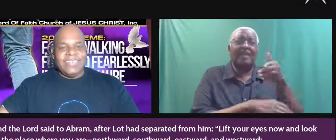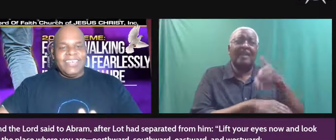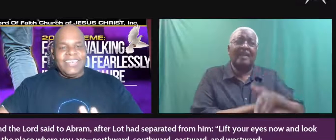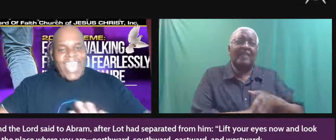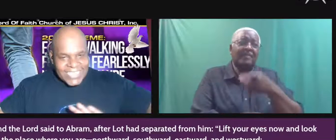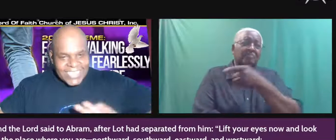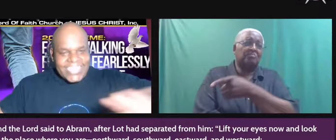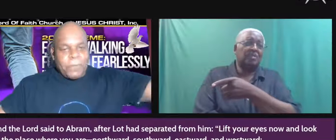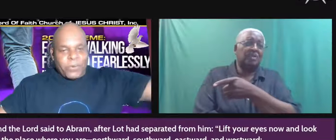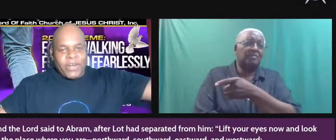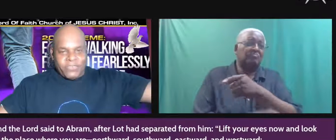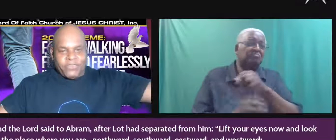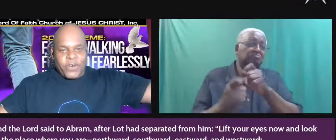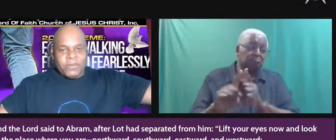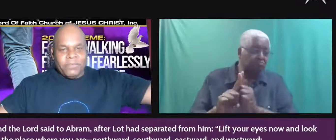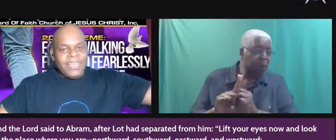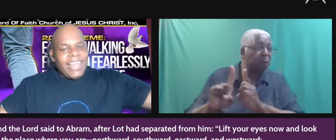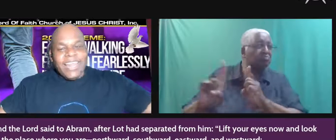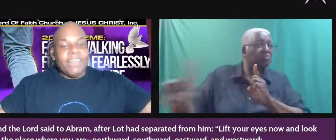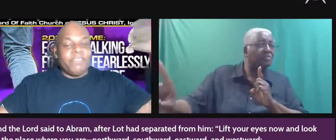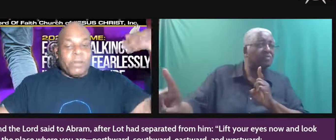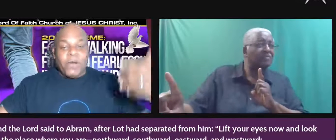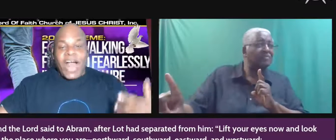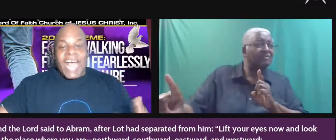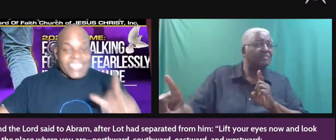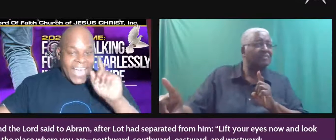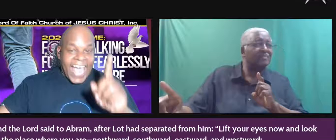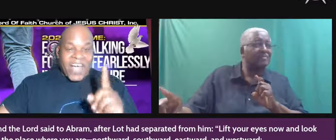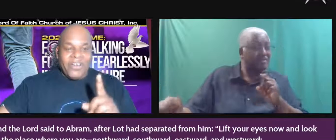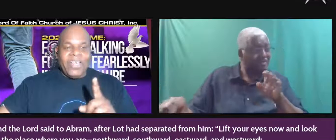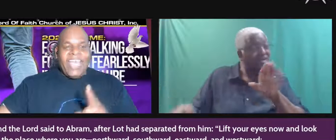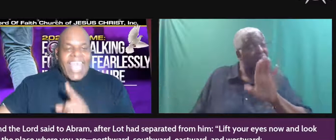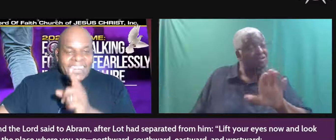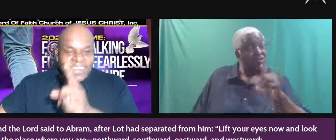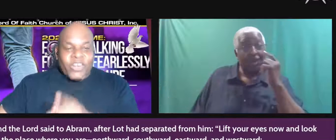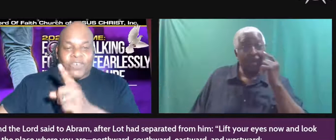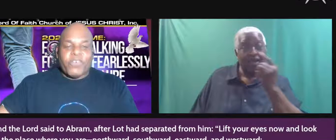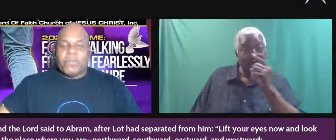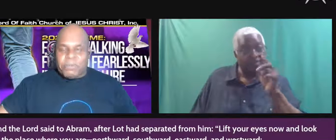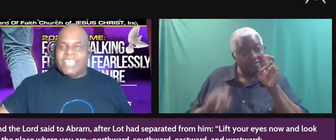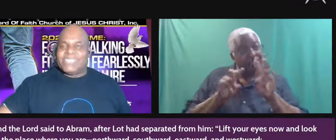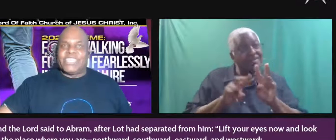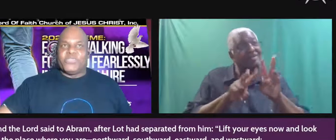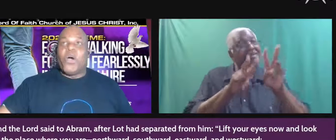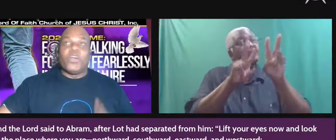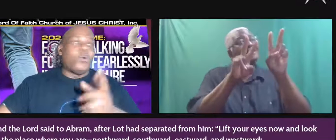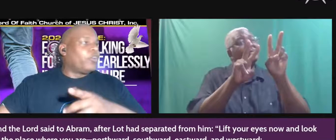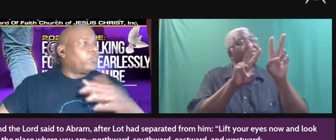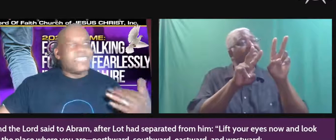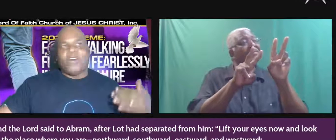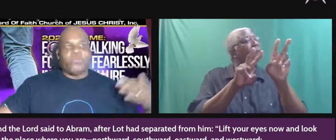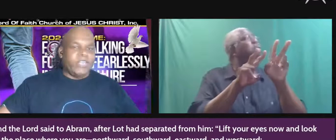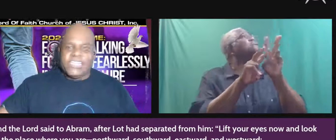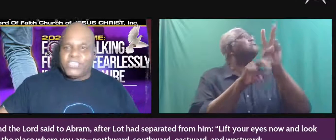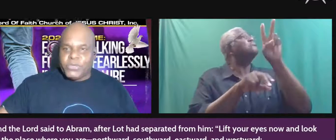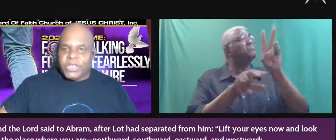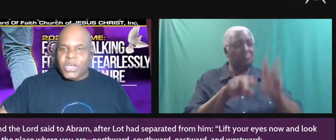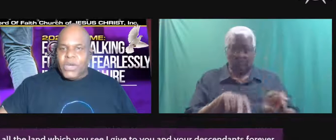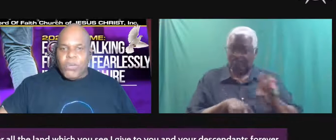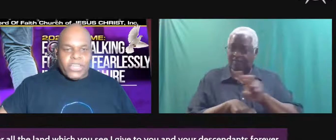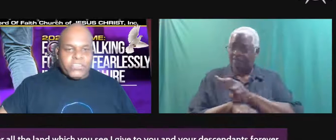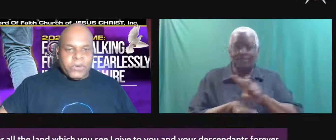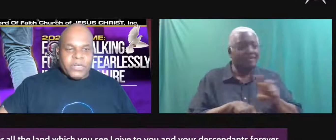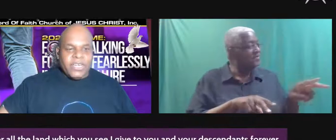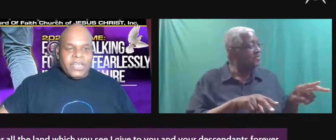Lot had separated from him, lift up your eyes now and look from the place that you are, northward, southward,